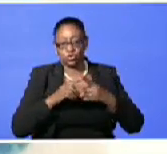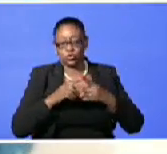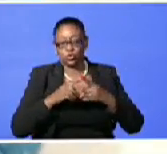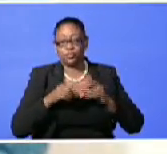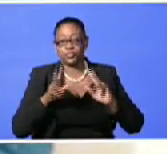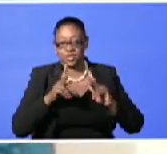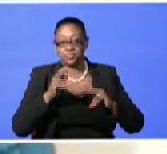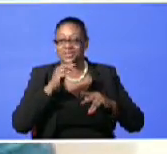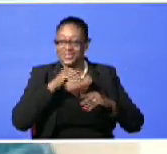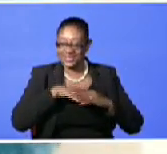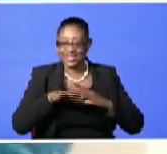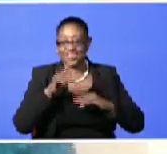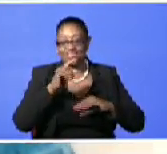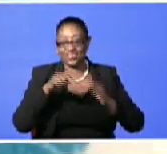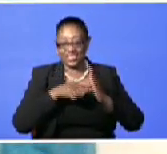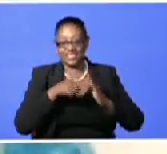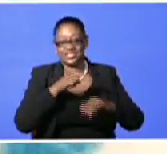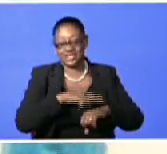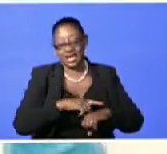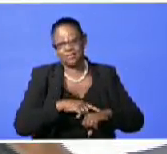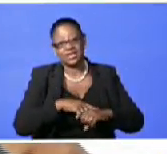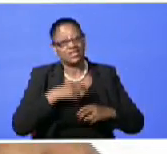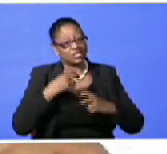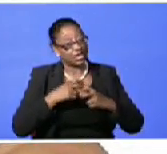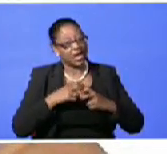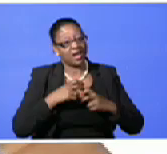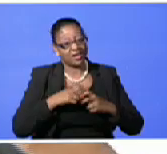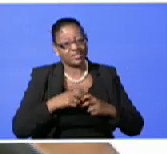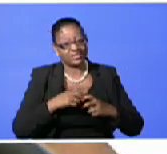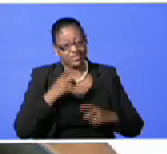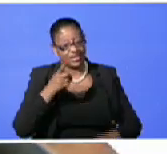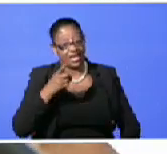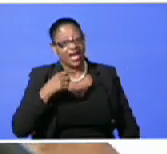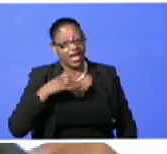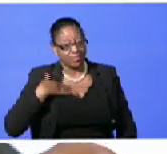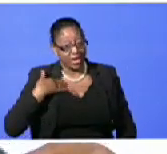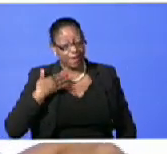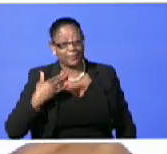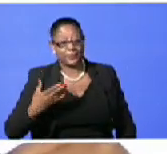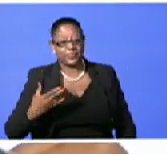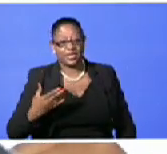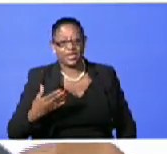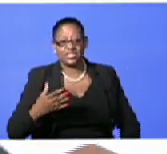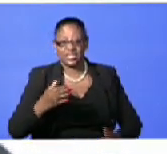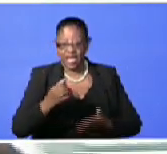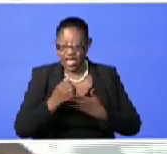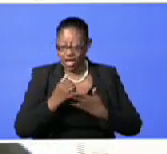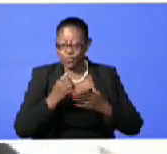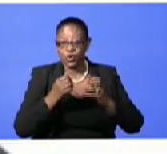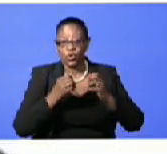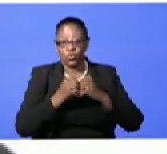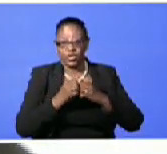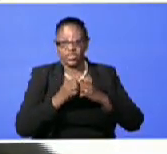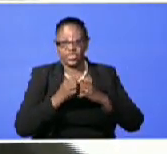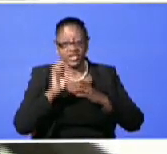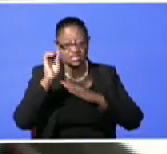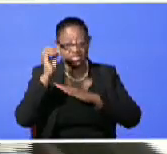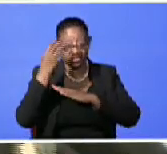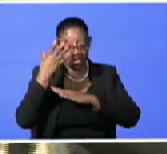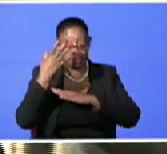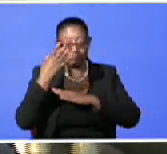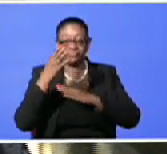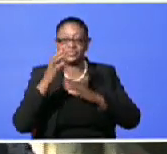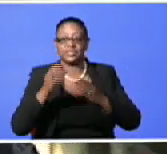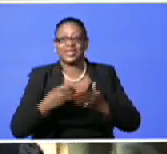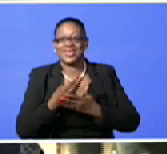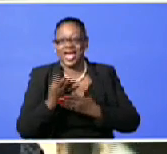time. You know, it's rough for a lot of people. Happy to partner along with Suncash during this pandemic to give